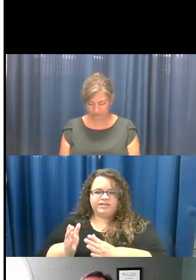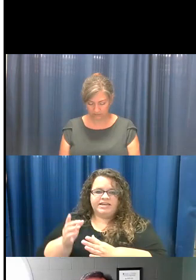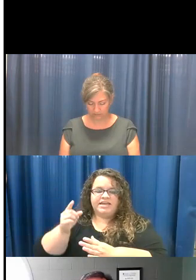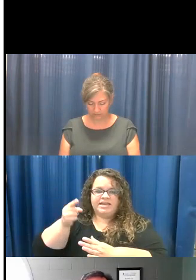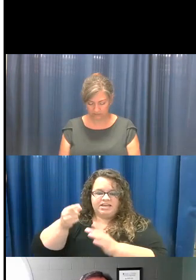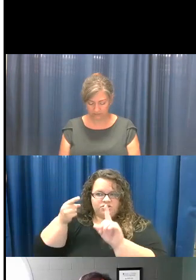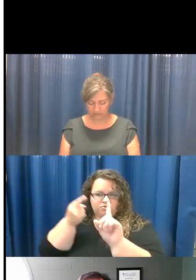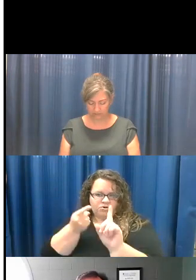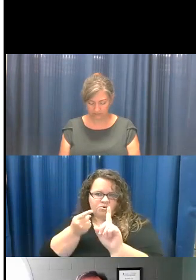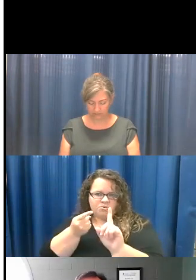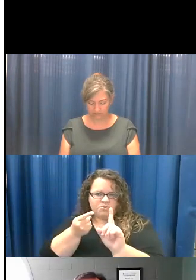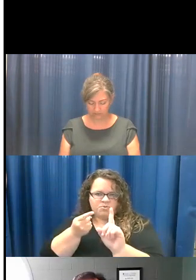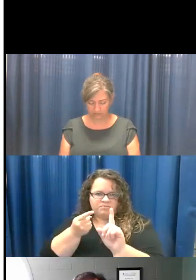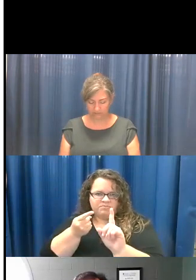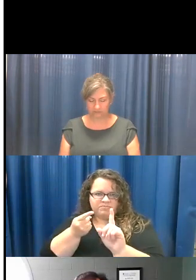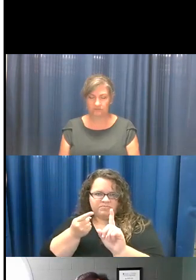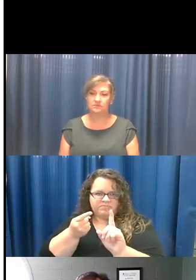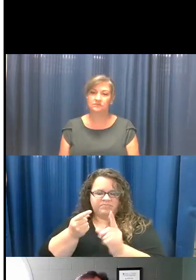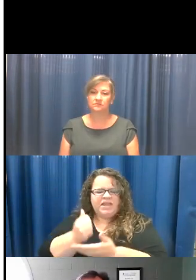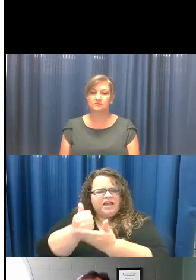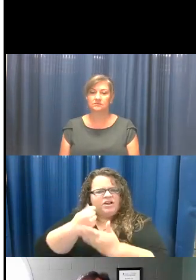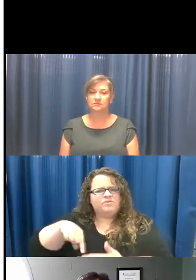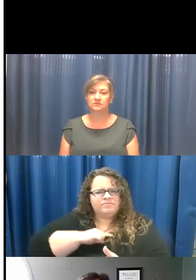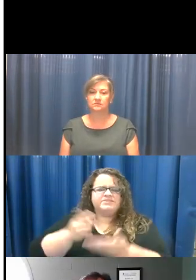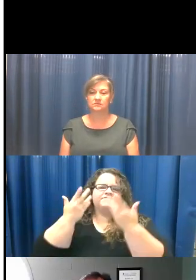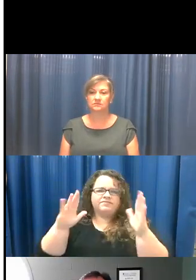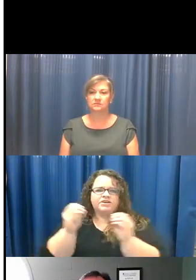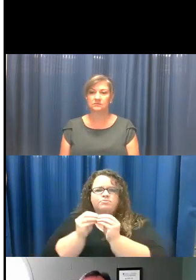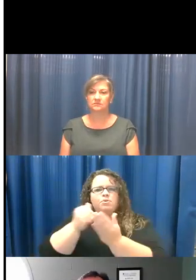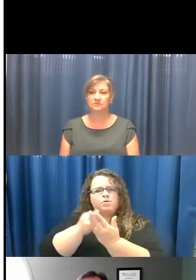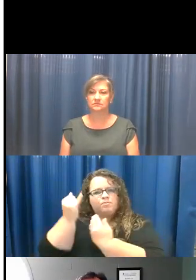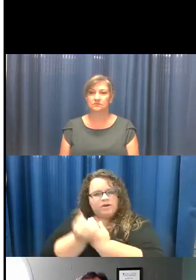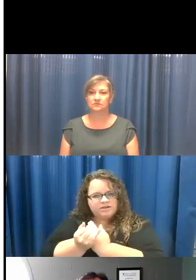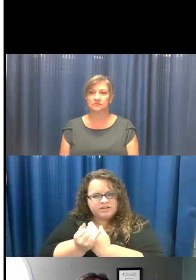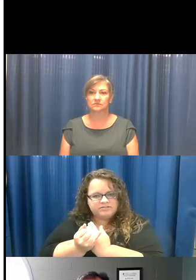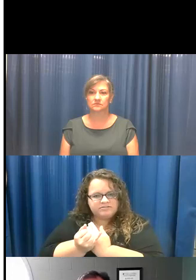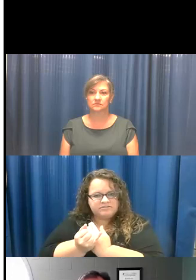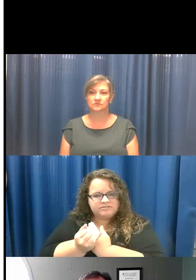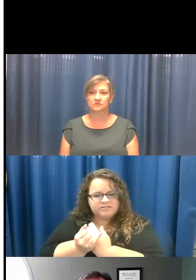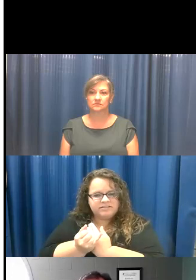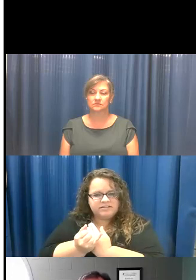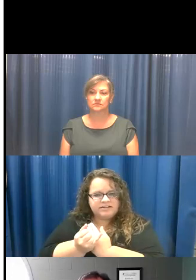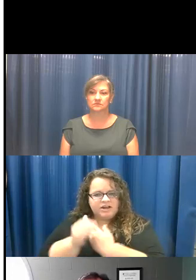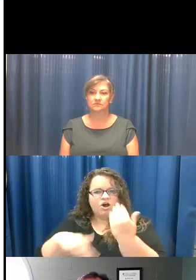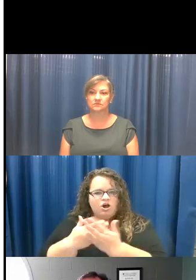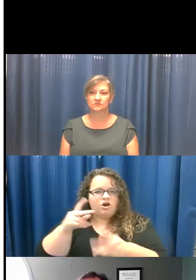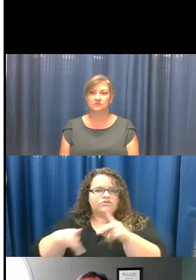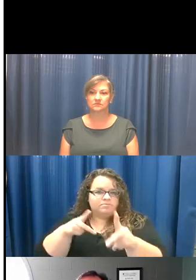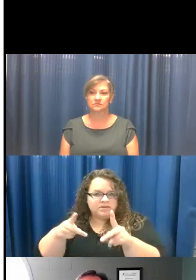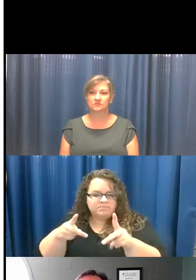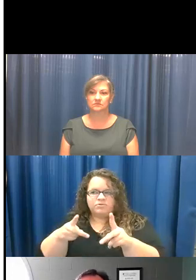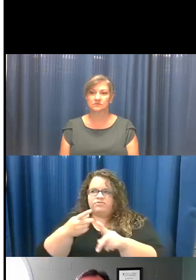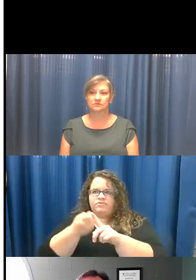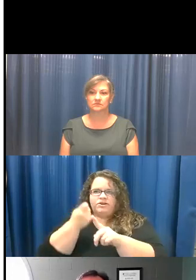more projects, helping us have more leadership to bring people together from different parts of the college especially. And